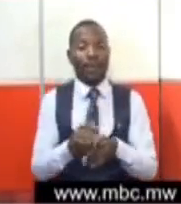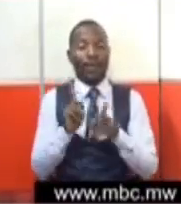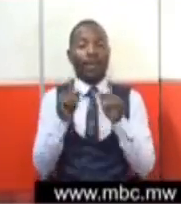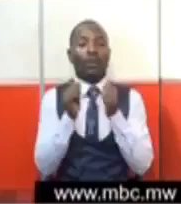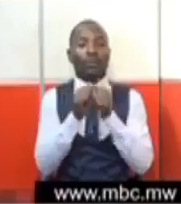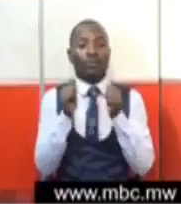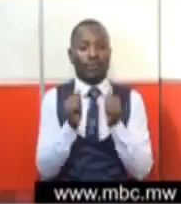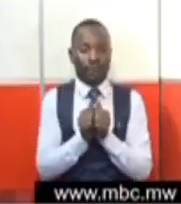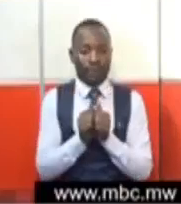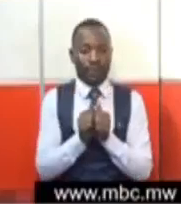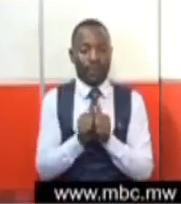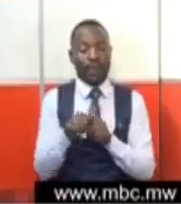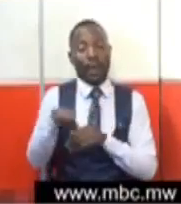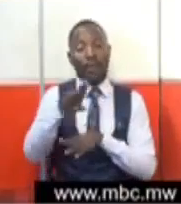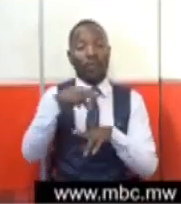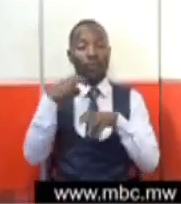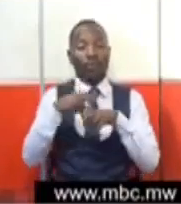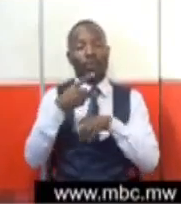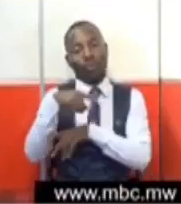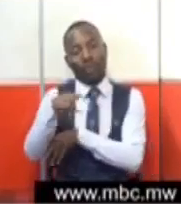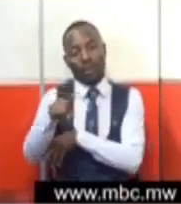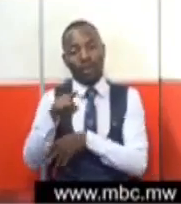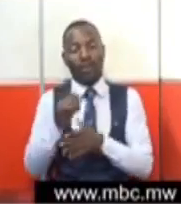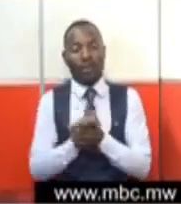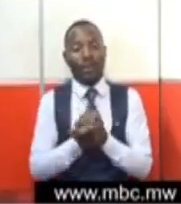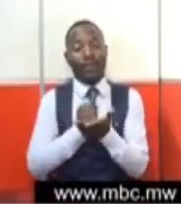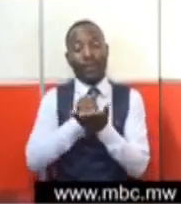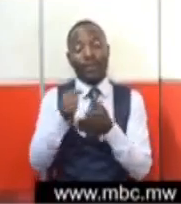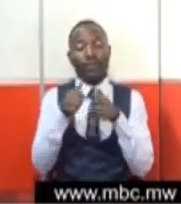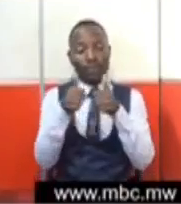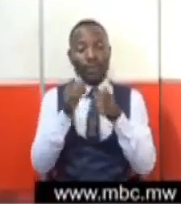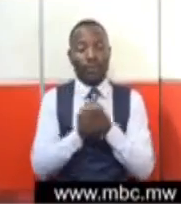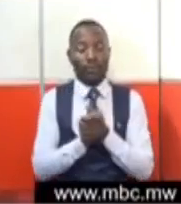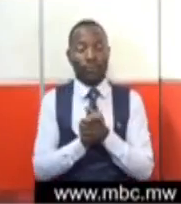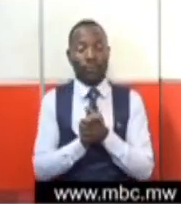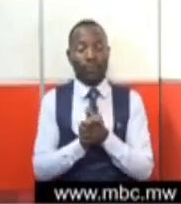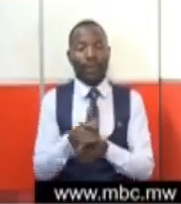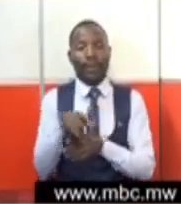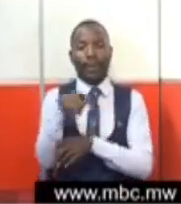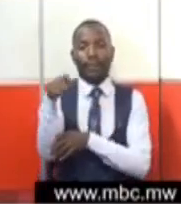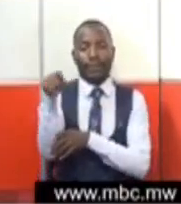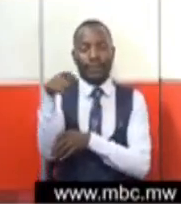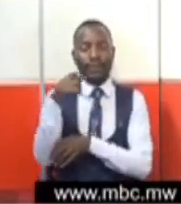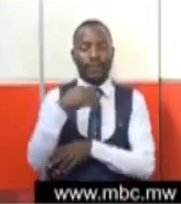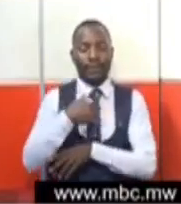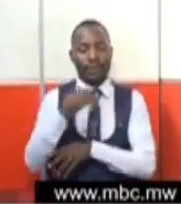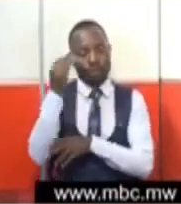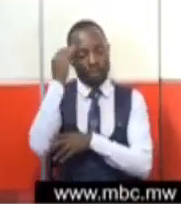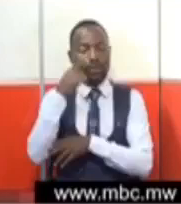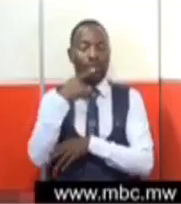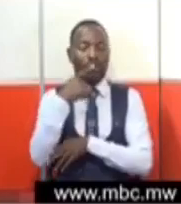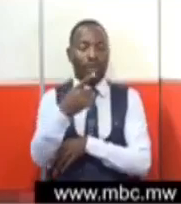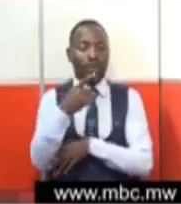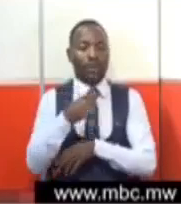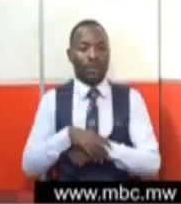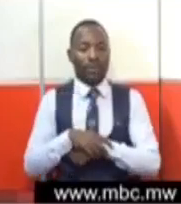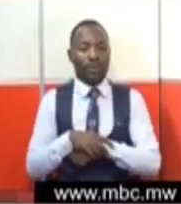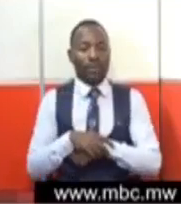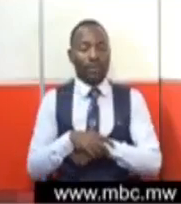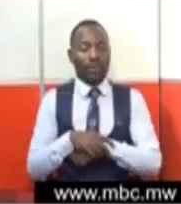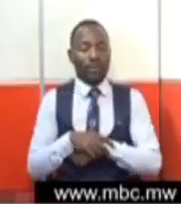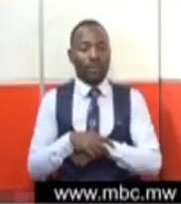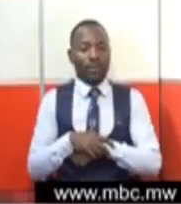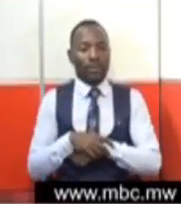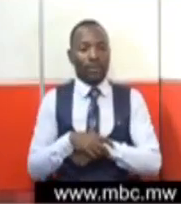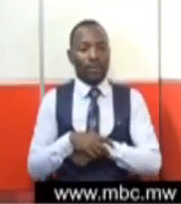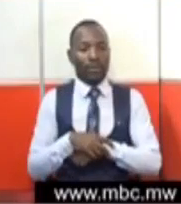other hard to reach areas are saved. Your Excellency, I am aware that we